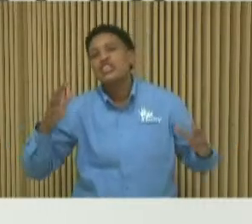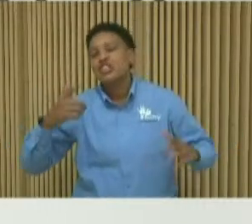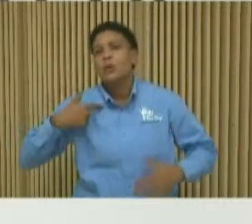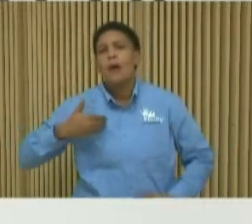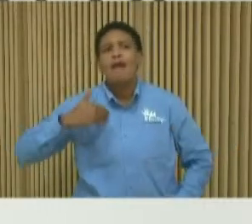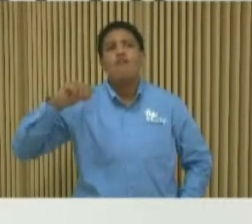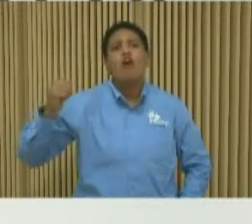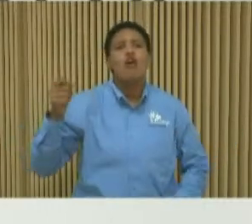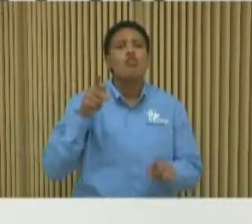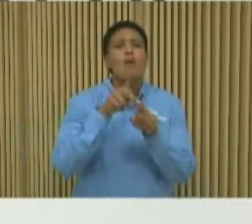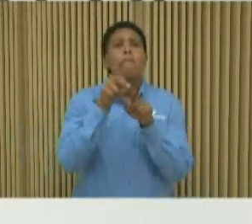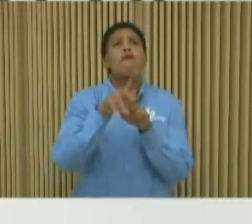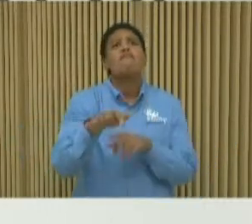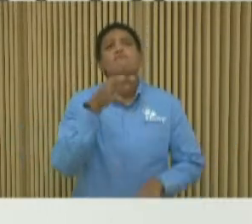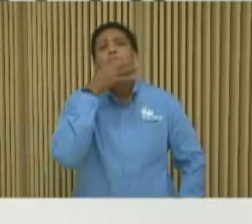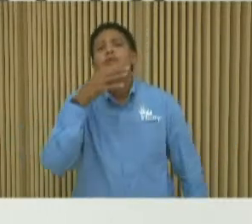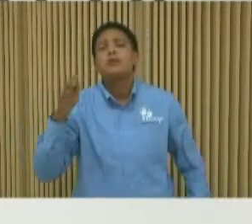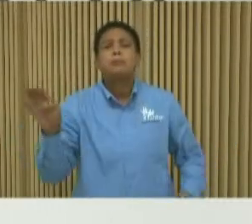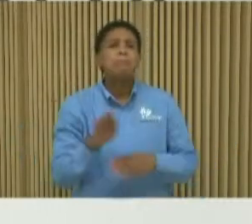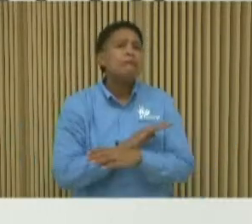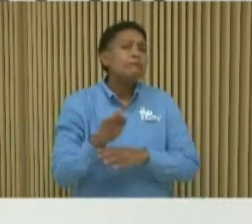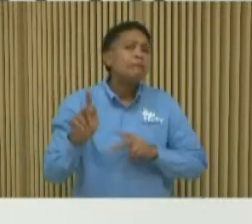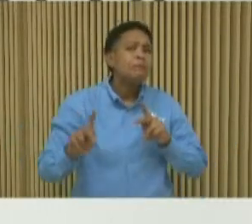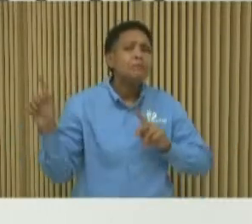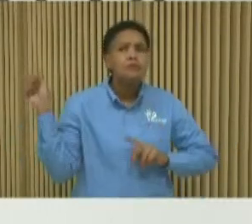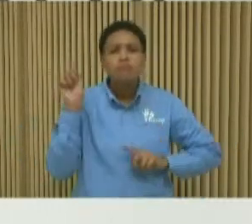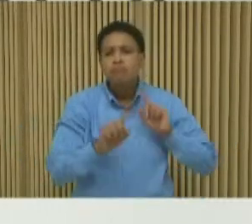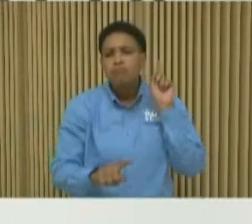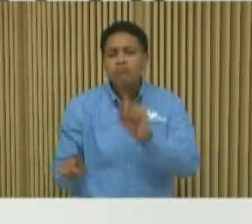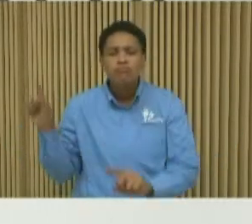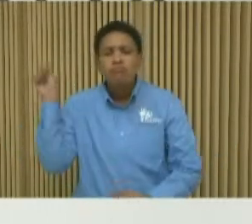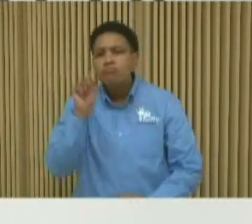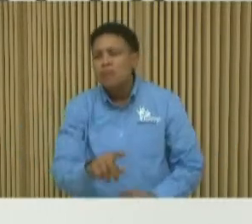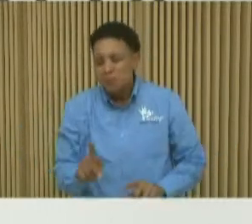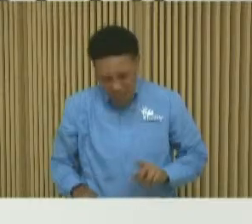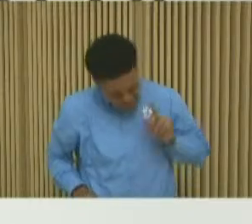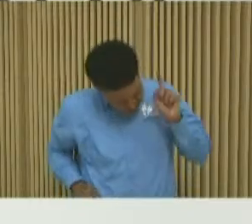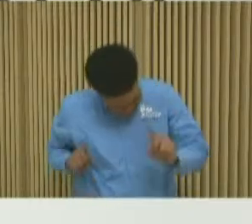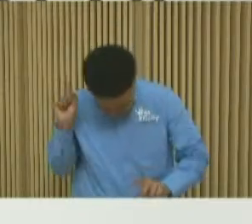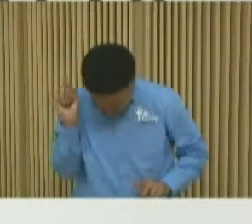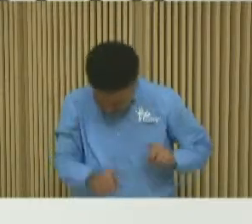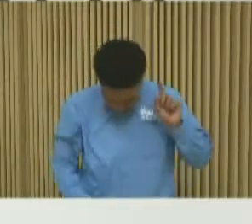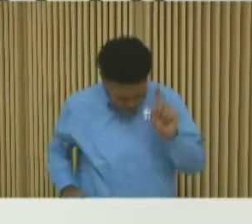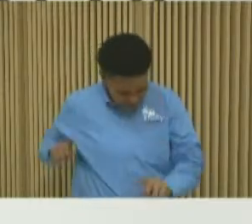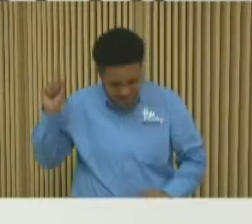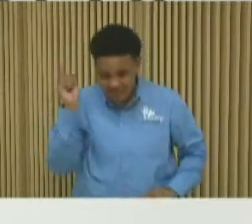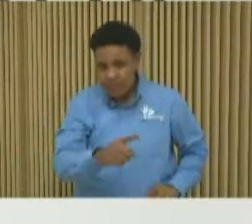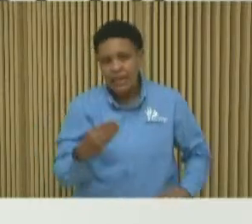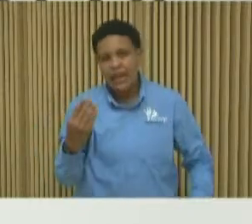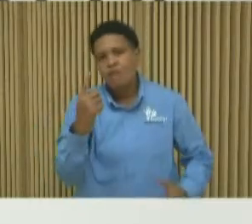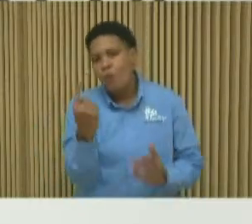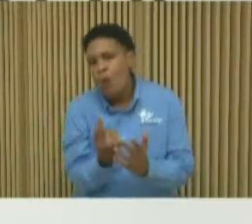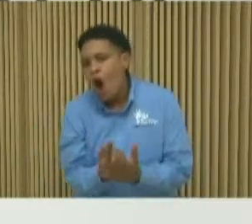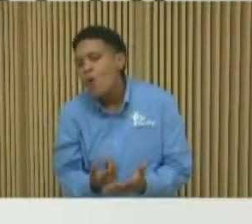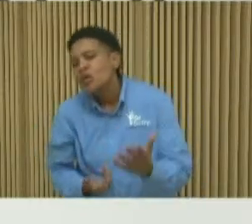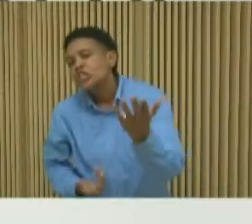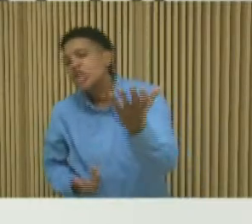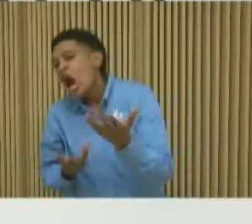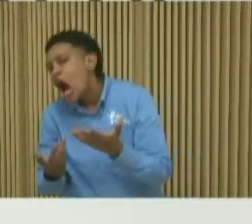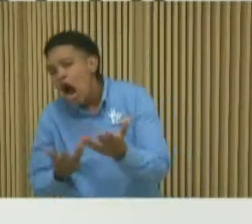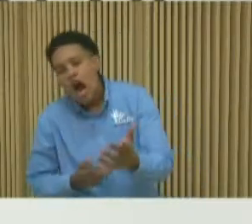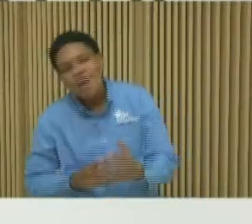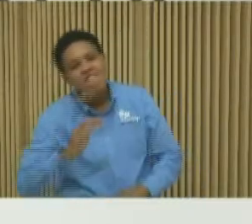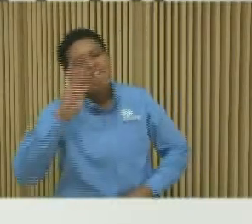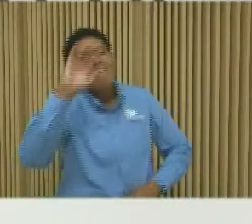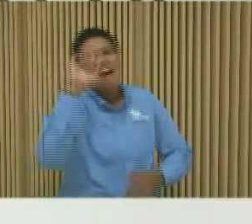other professionals, business persons, persons just coming in to give 1-hour talks to them, 45